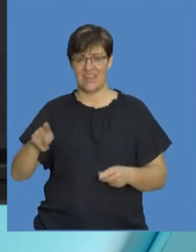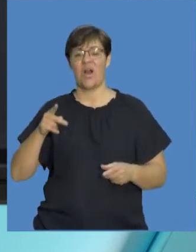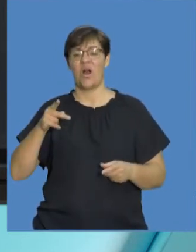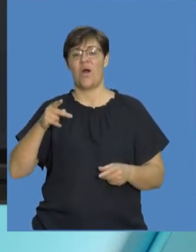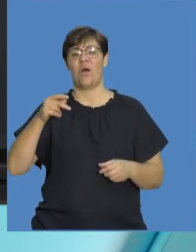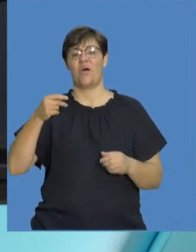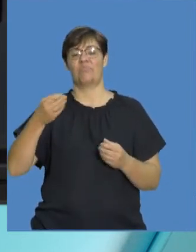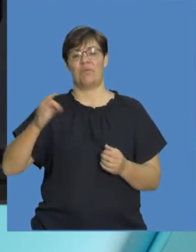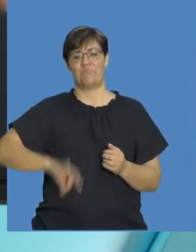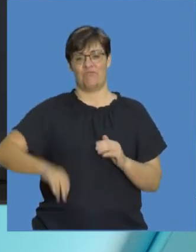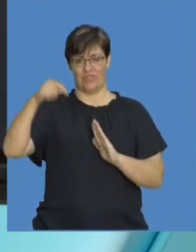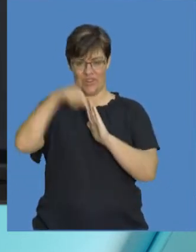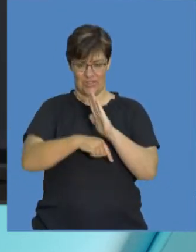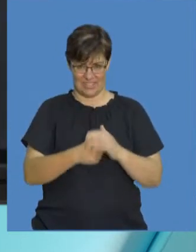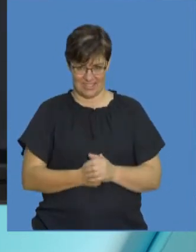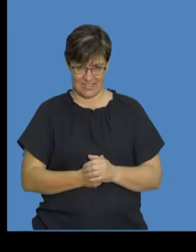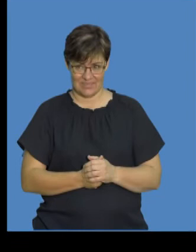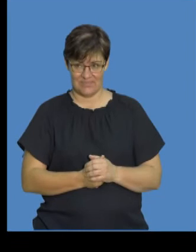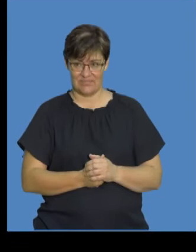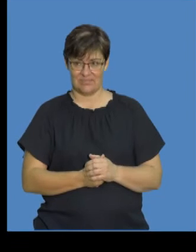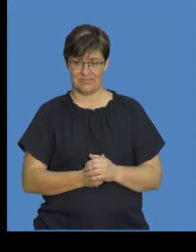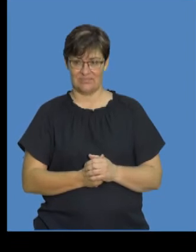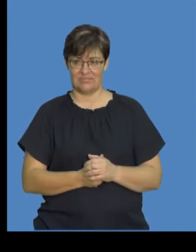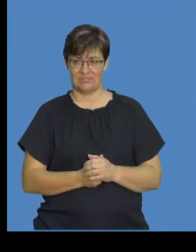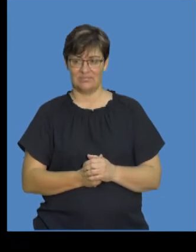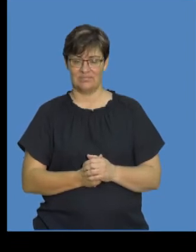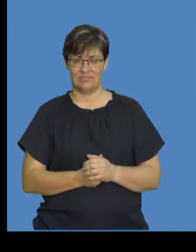into your profit and loss. Okay.